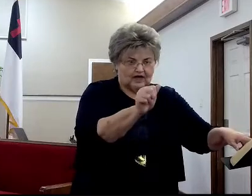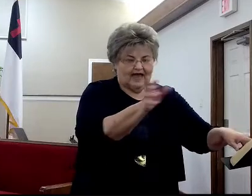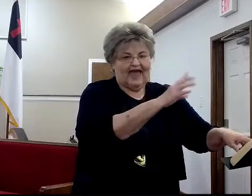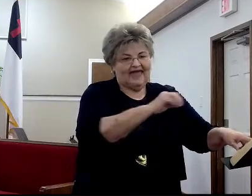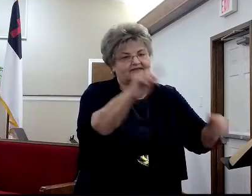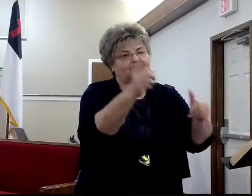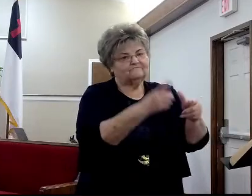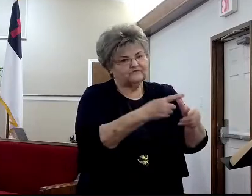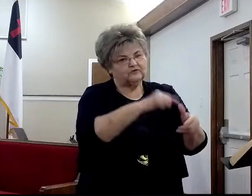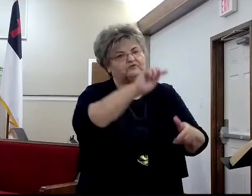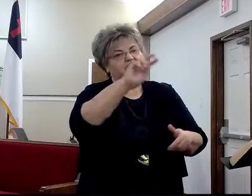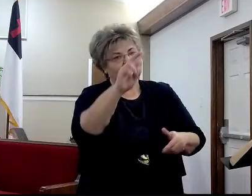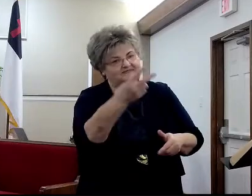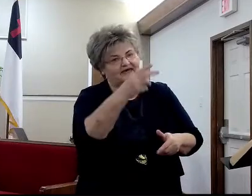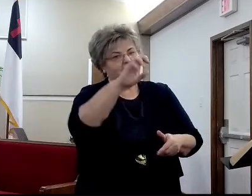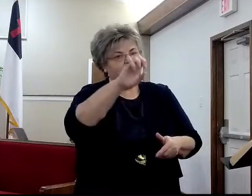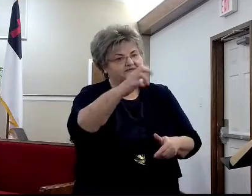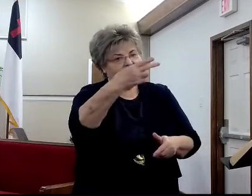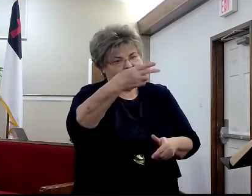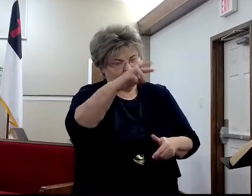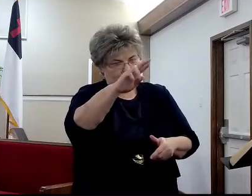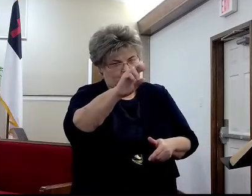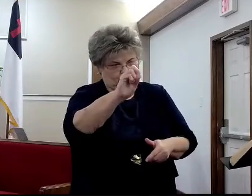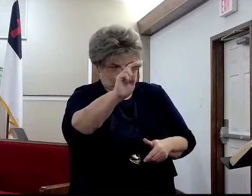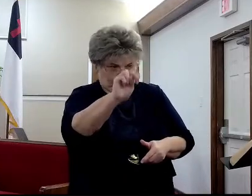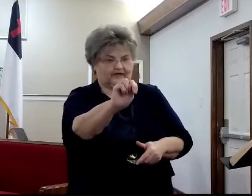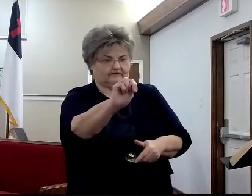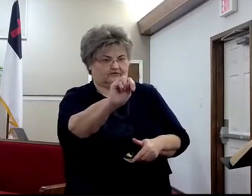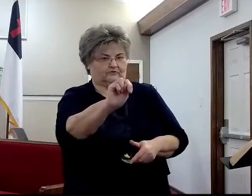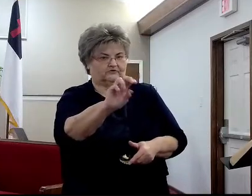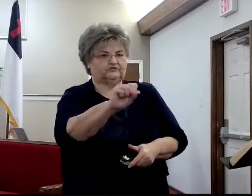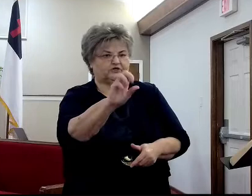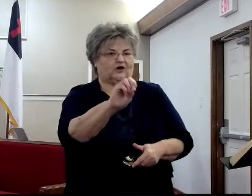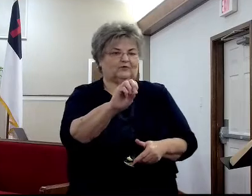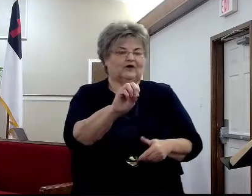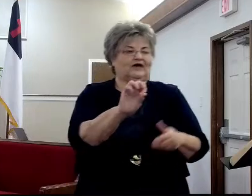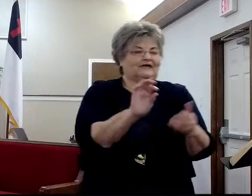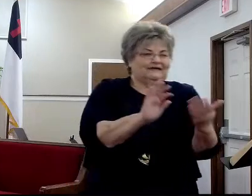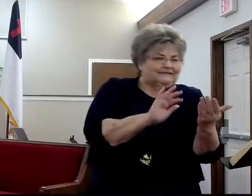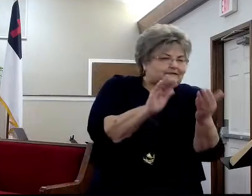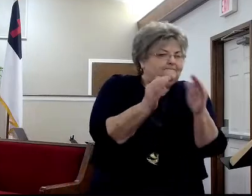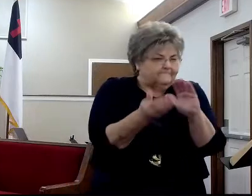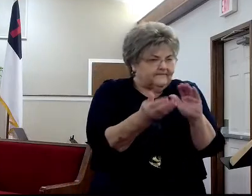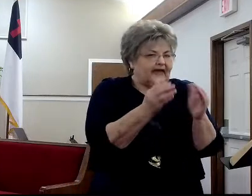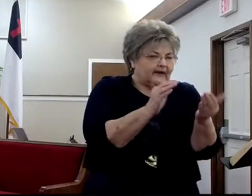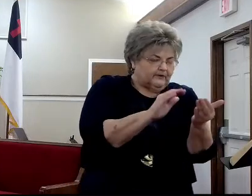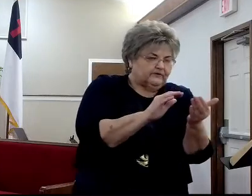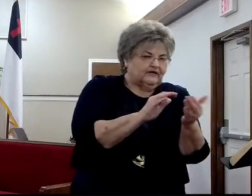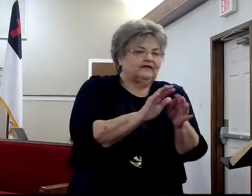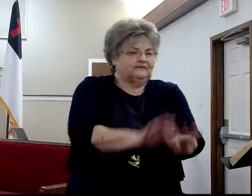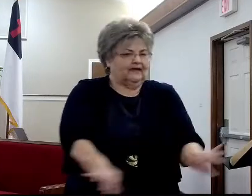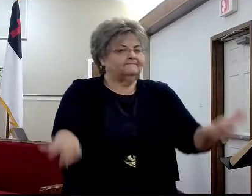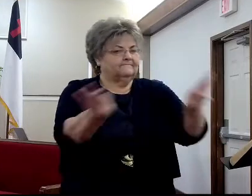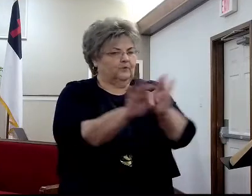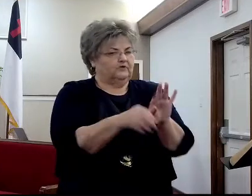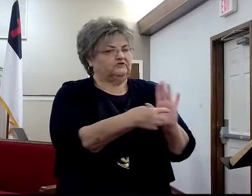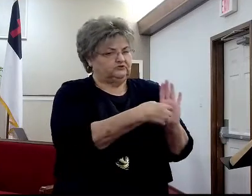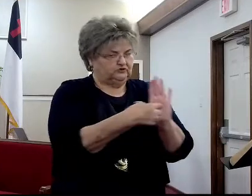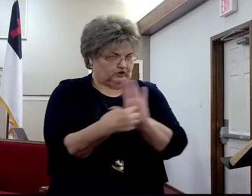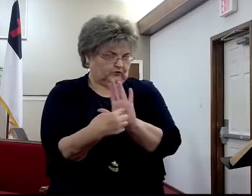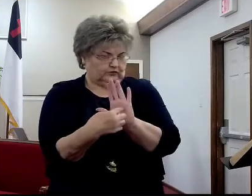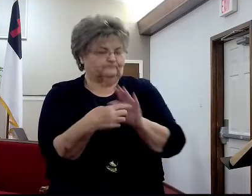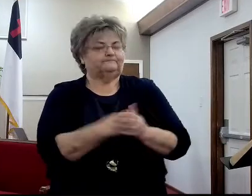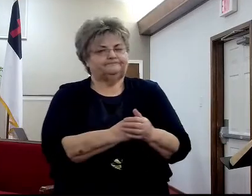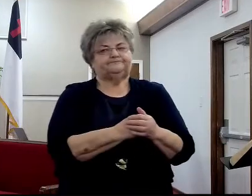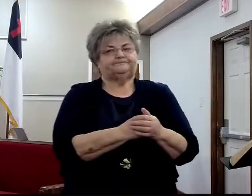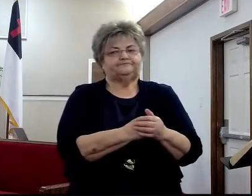I, I kind of hesitated, to spend so much time, on the migration back, and the lost tribes, and stuff like that, but I think it'll be relevant, here in a minute. I'm, I'm trying not to take up, too much.